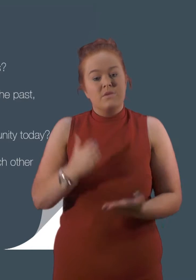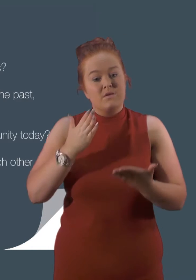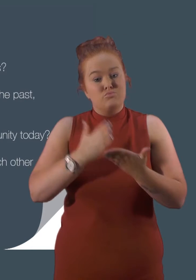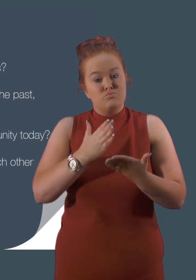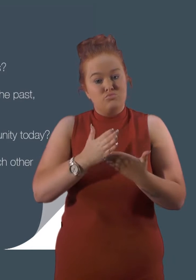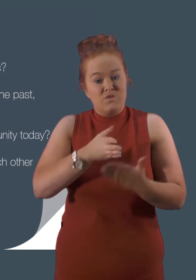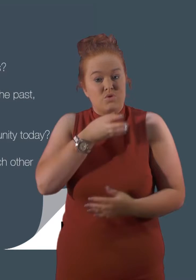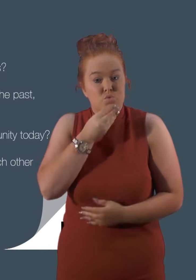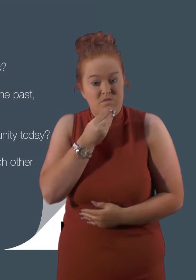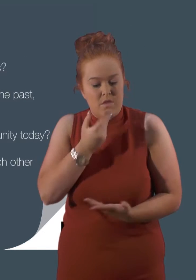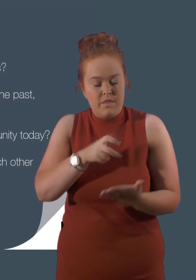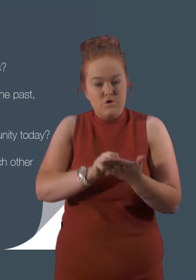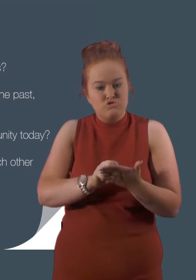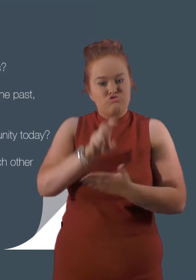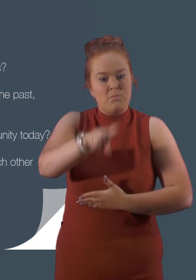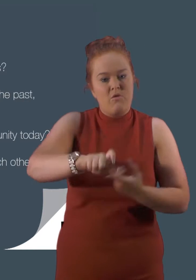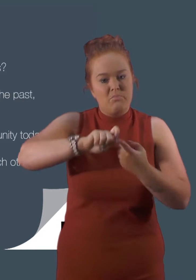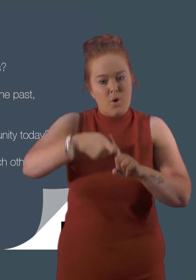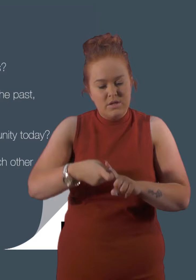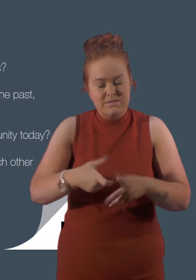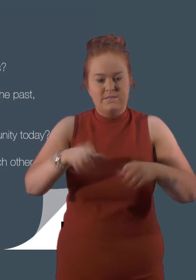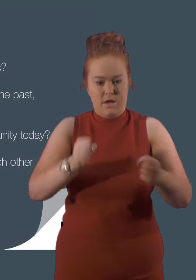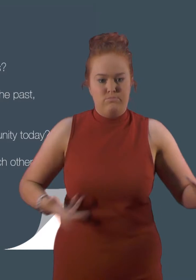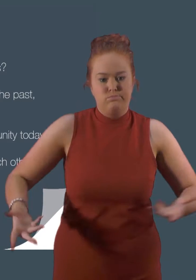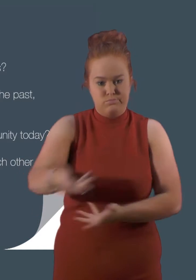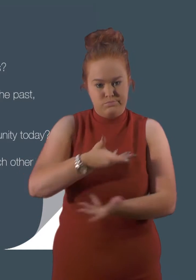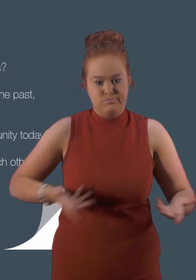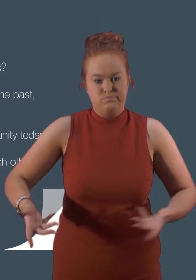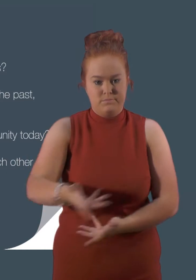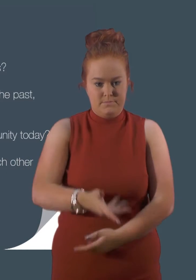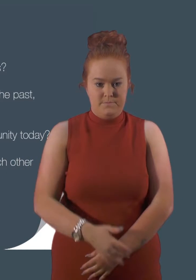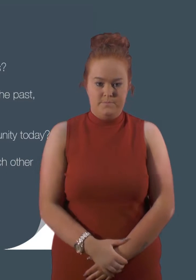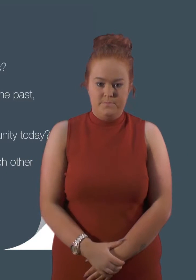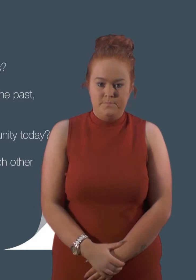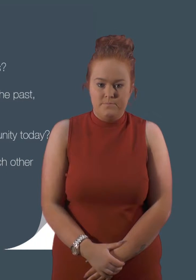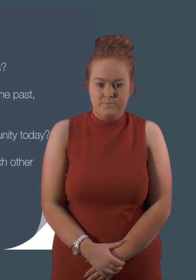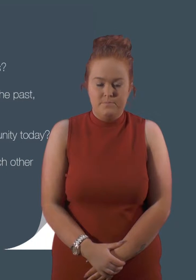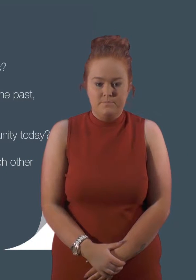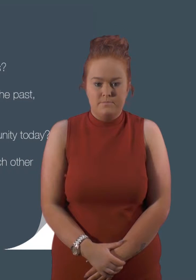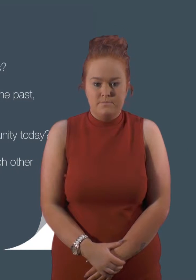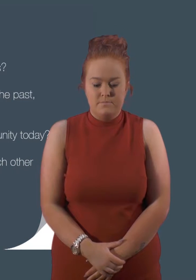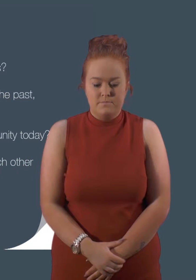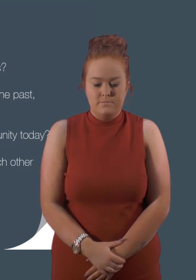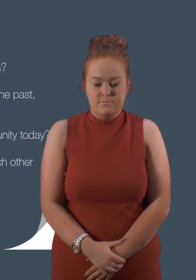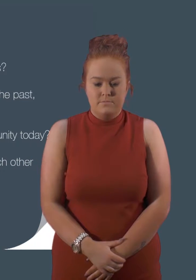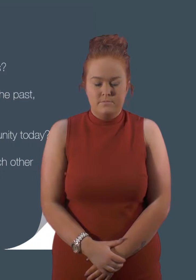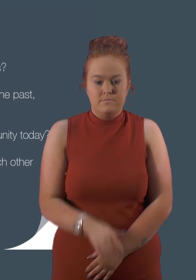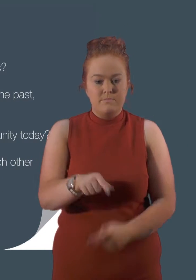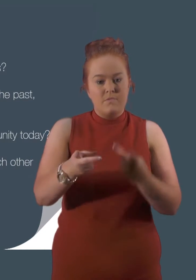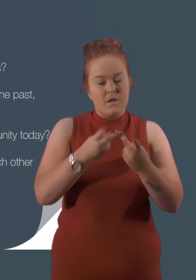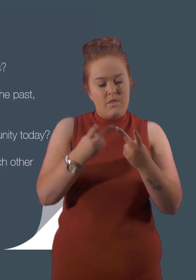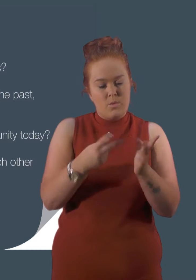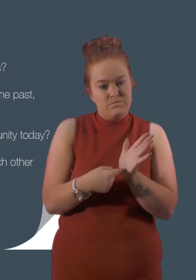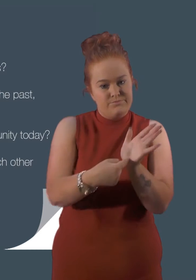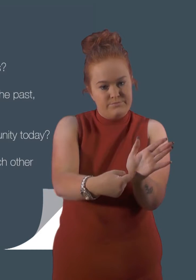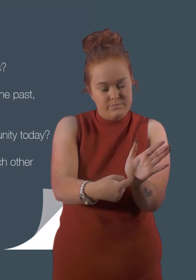useful activity to do, not only to get a snapshot of where your learners and your members of staff are in relation